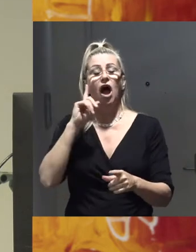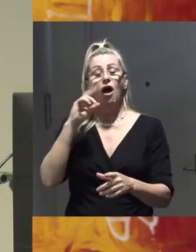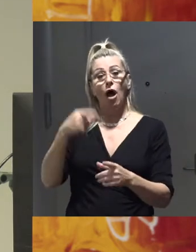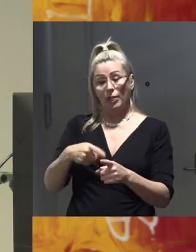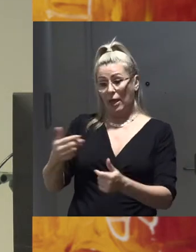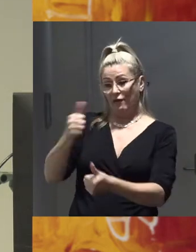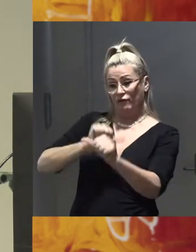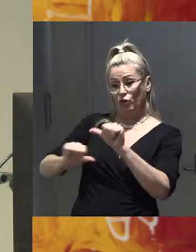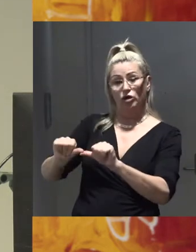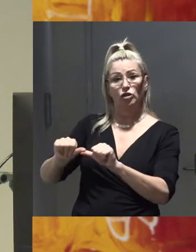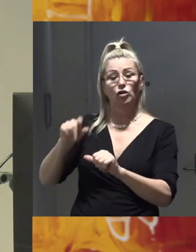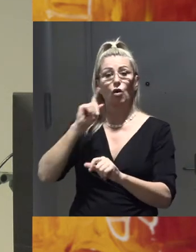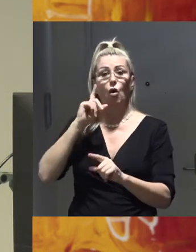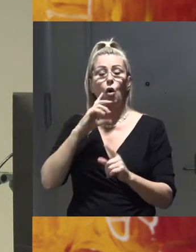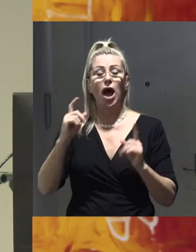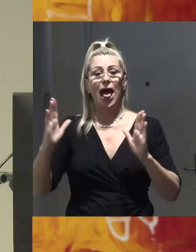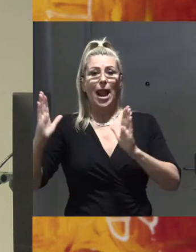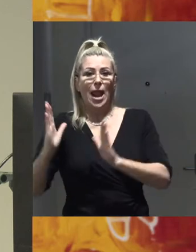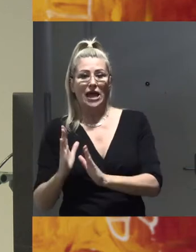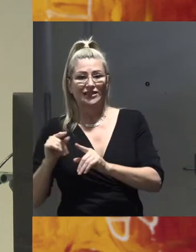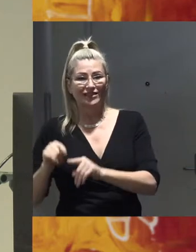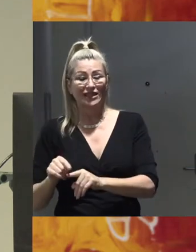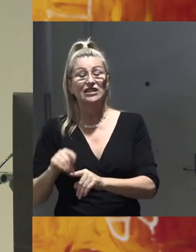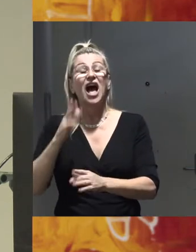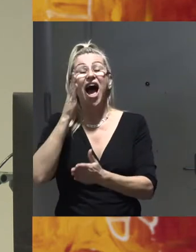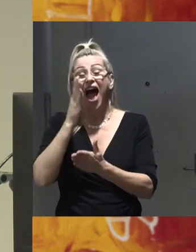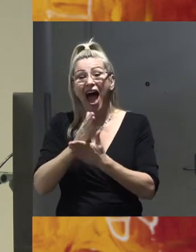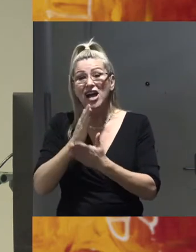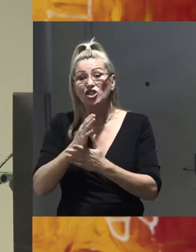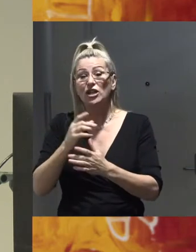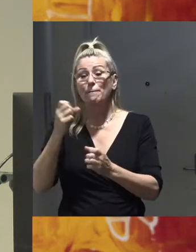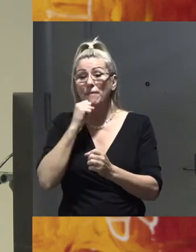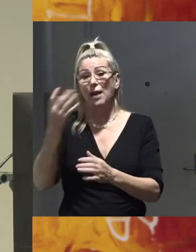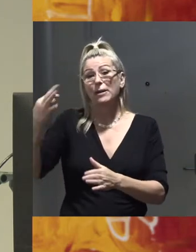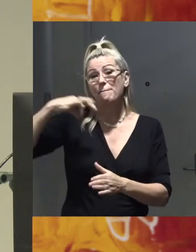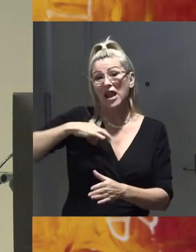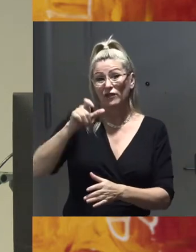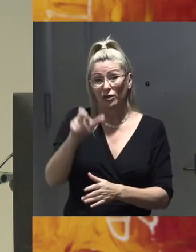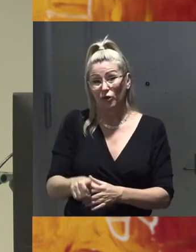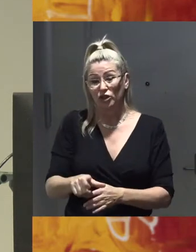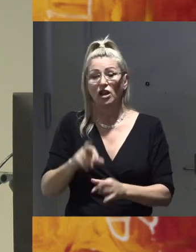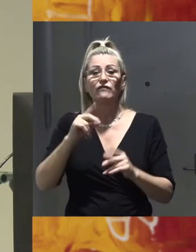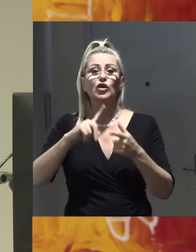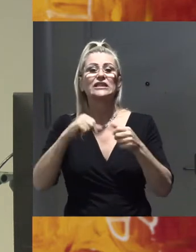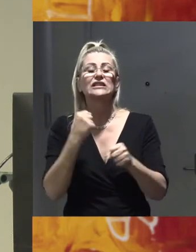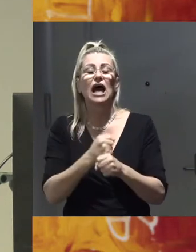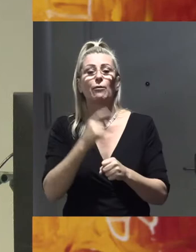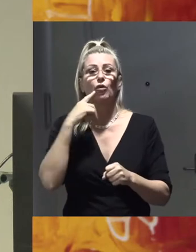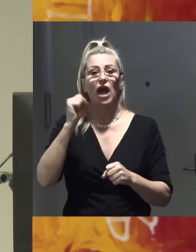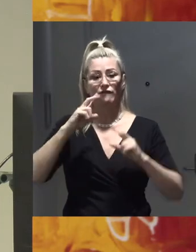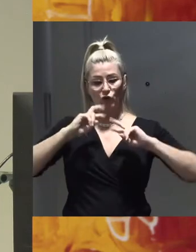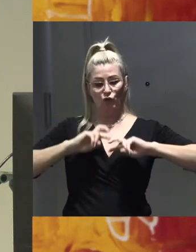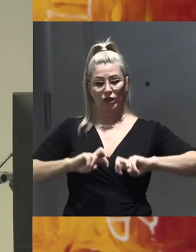or dampening approach motivation may be beneficial. For example, in research we've conducted in the area